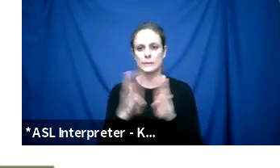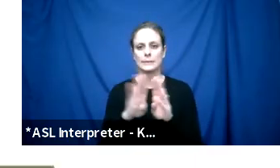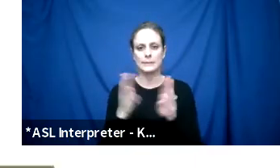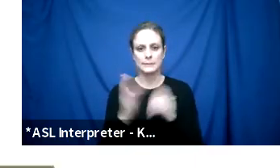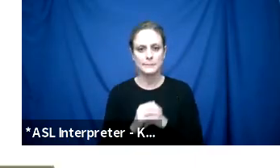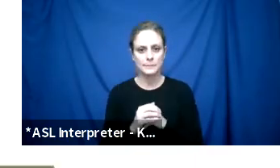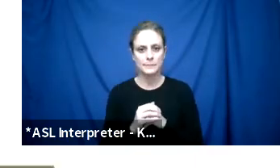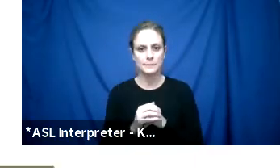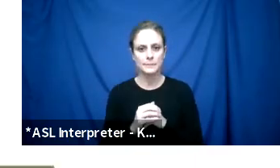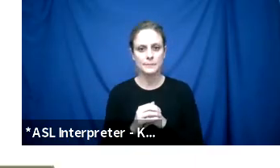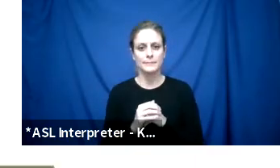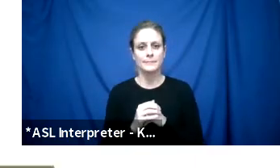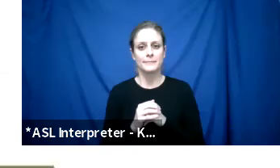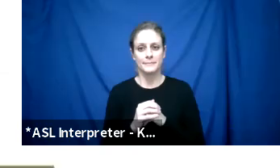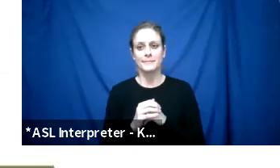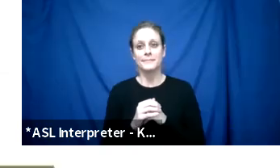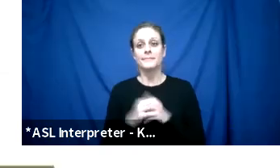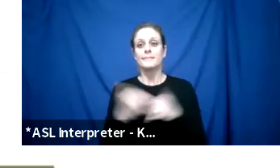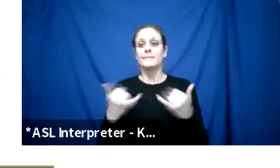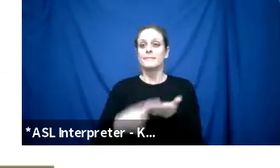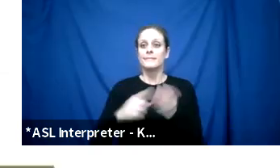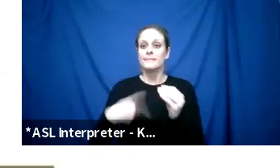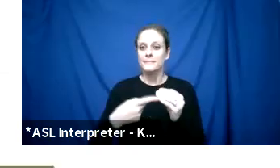Okay, so let's talk a little